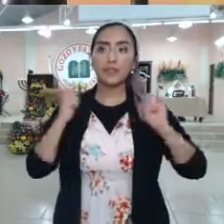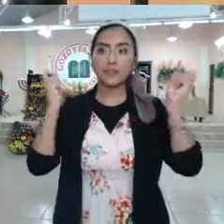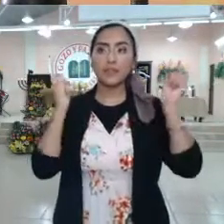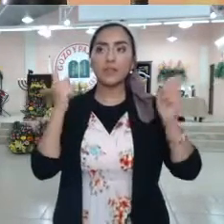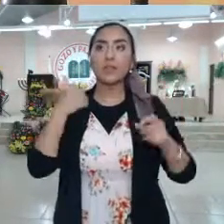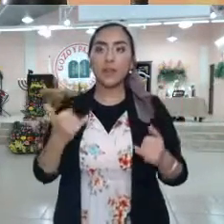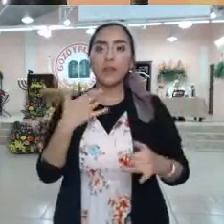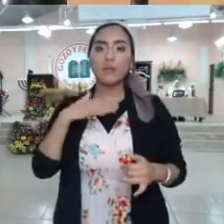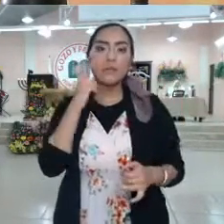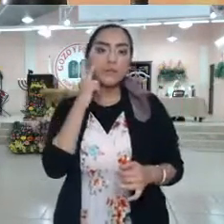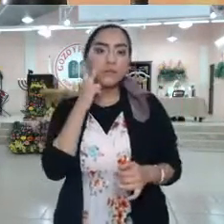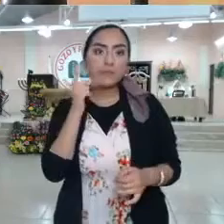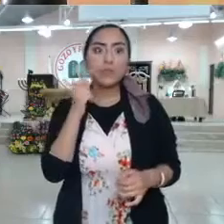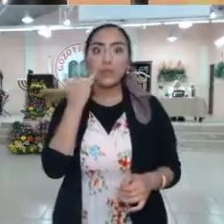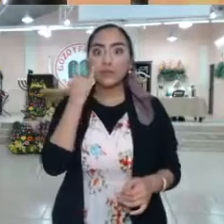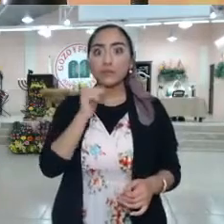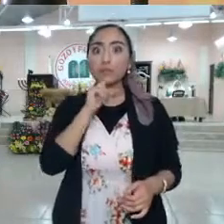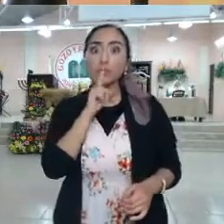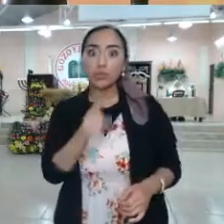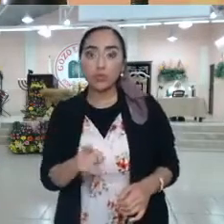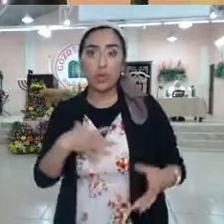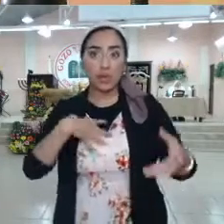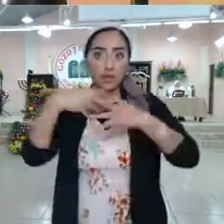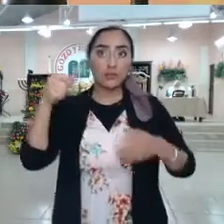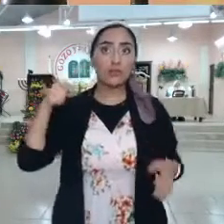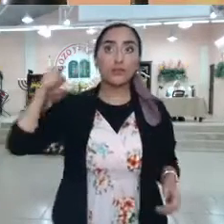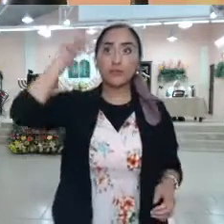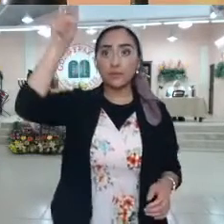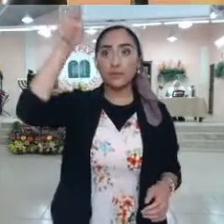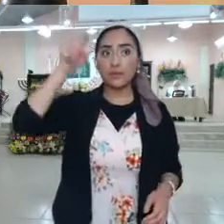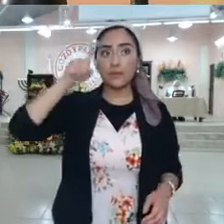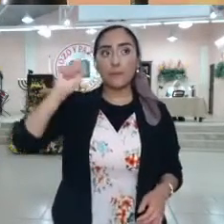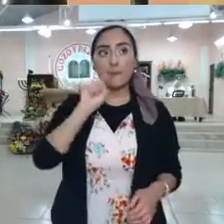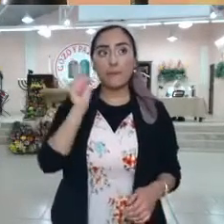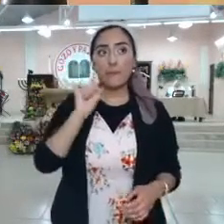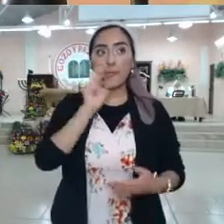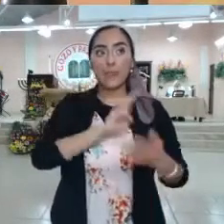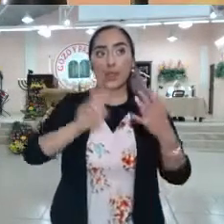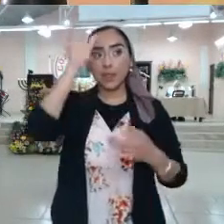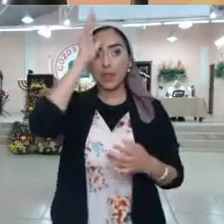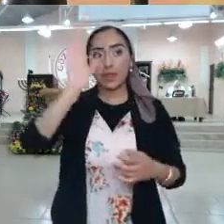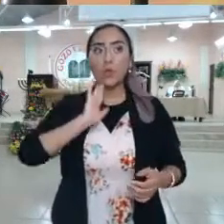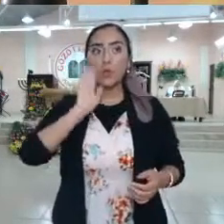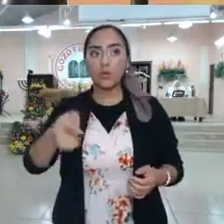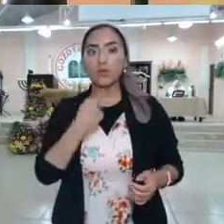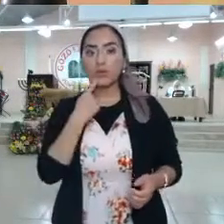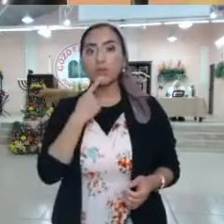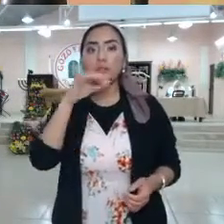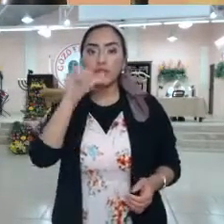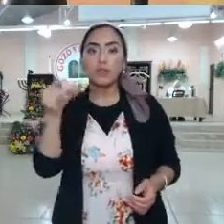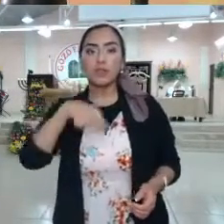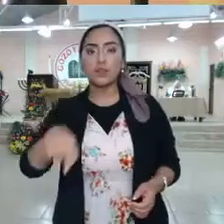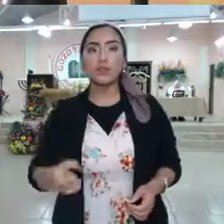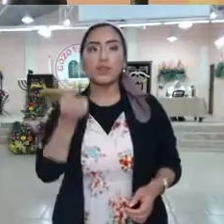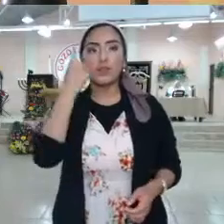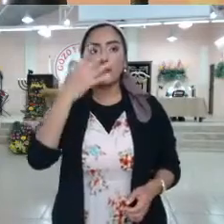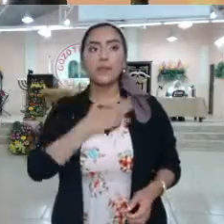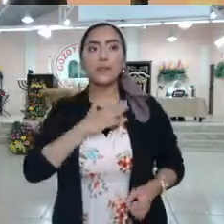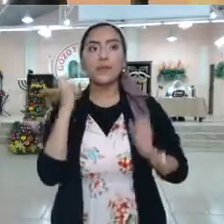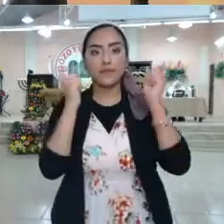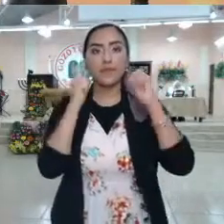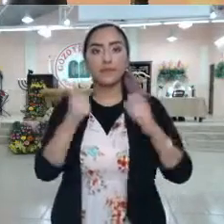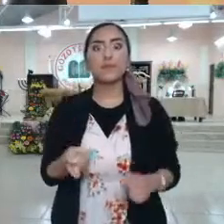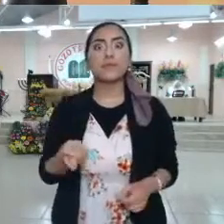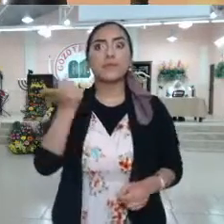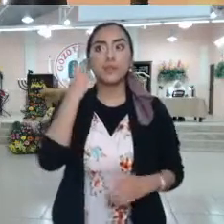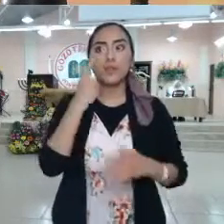this feast means. Now let's do it that. If that's true, out there is where the Eternal Father is going to say, yes, you understood